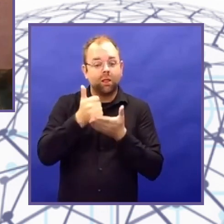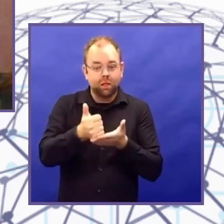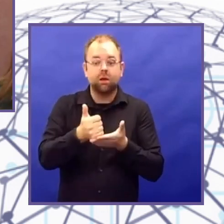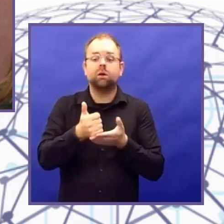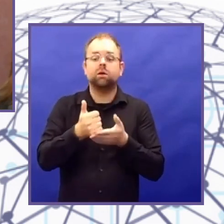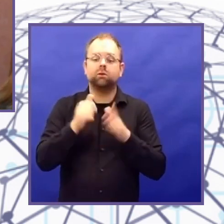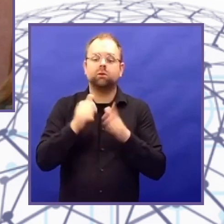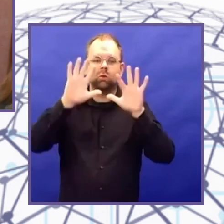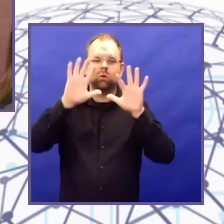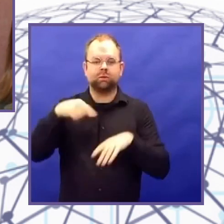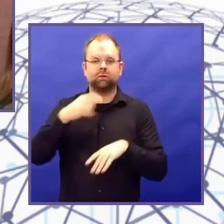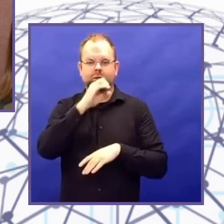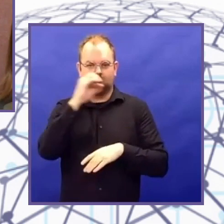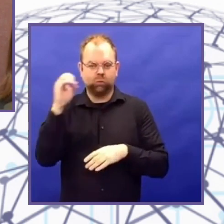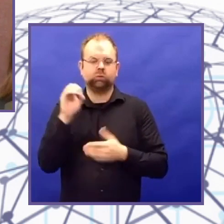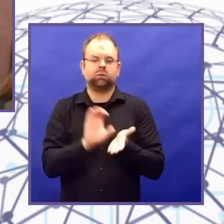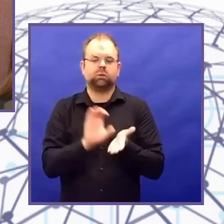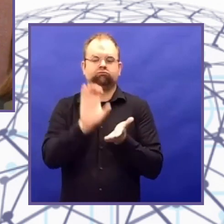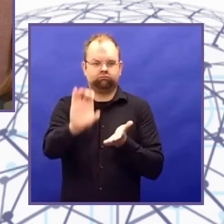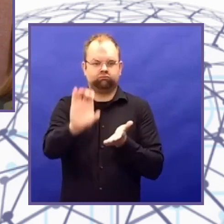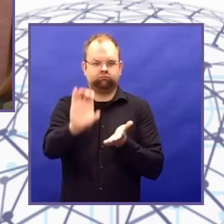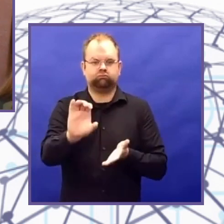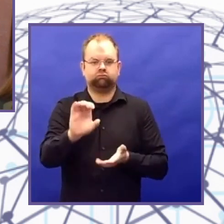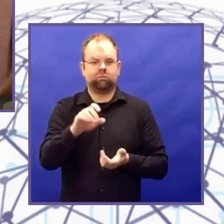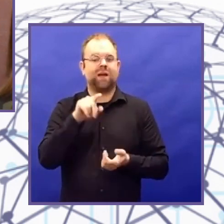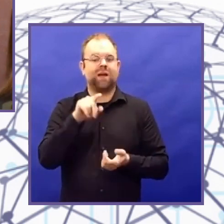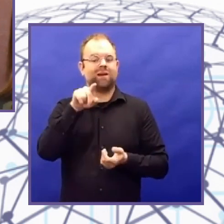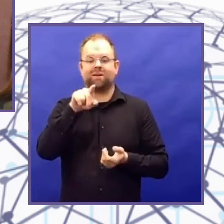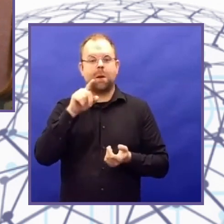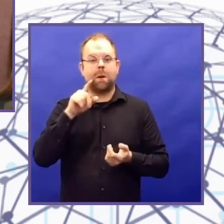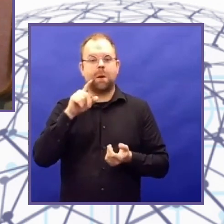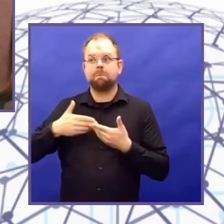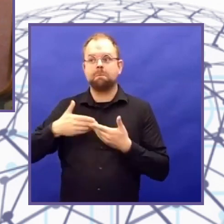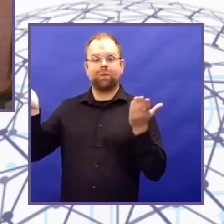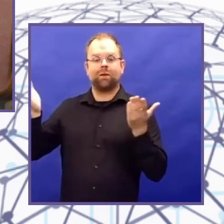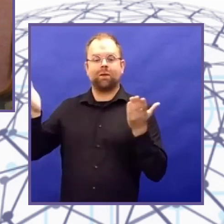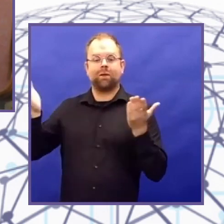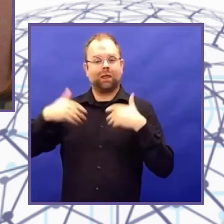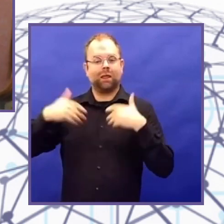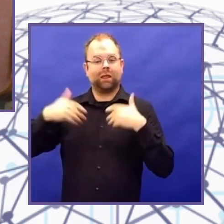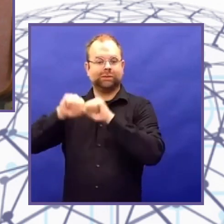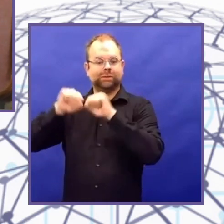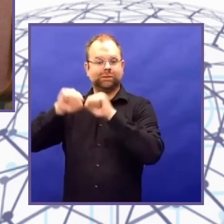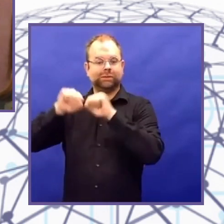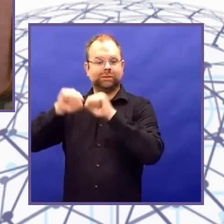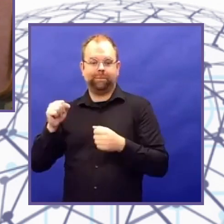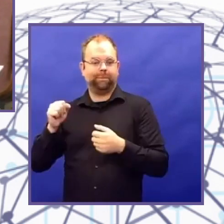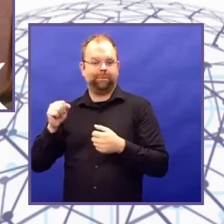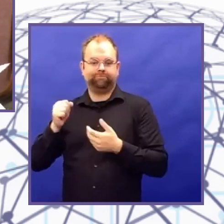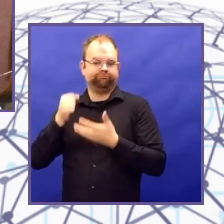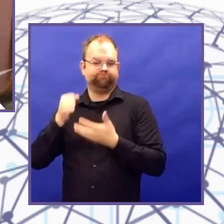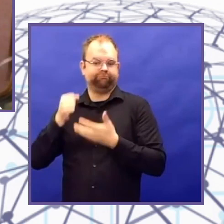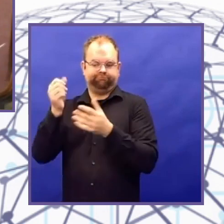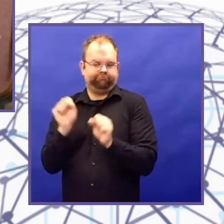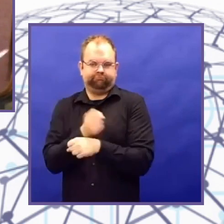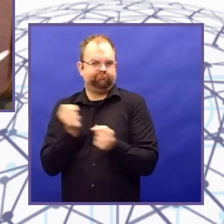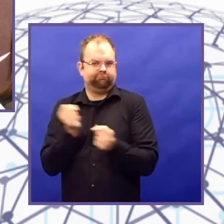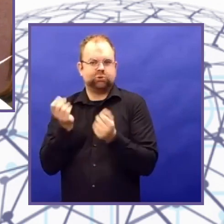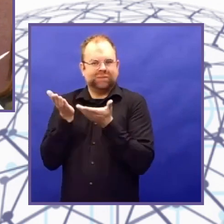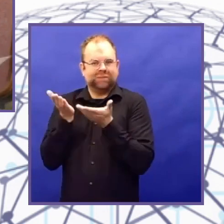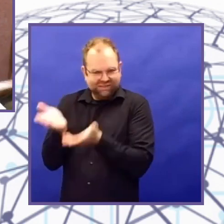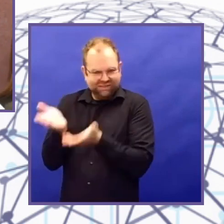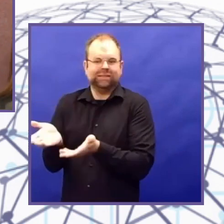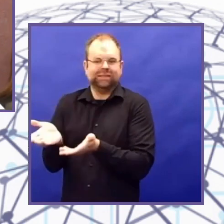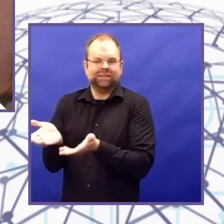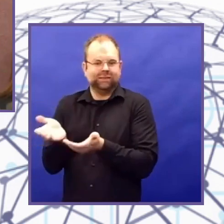scenario is that the majority of citizens do not have any access to hearing aids. And Freya and I were